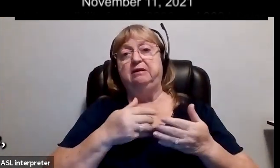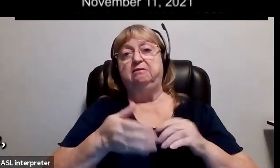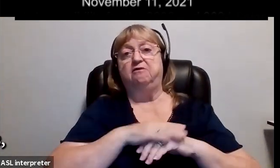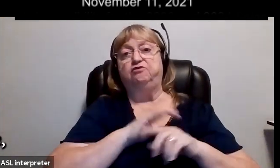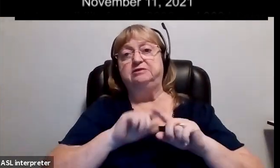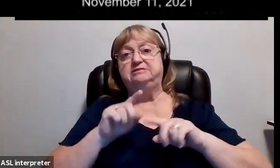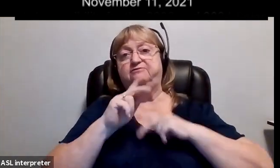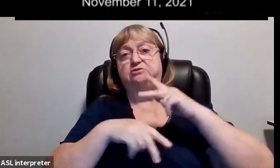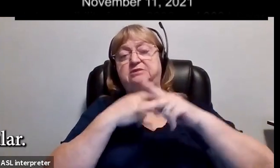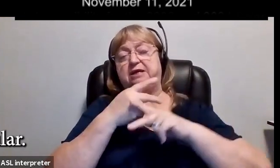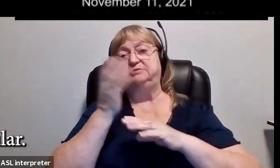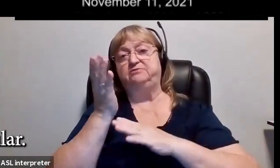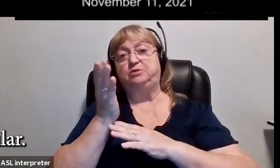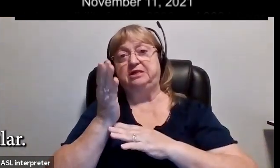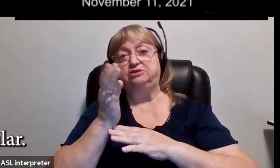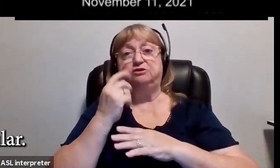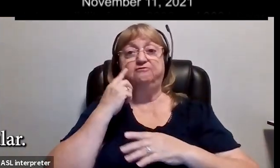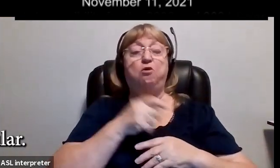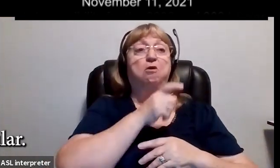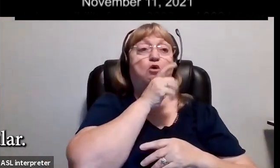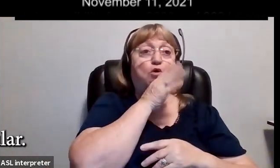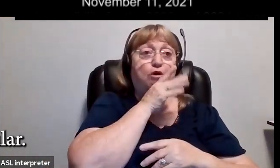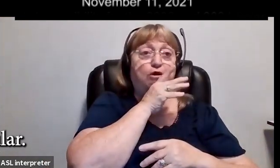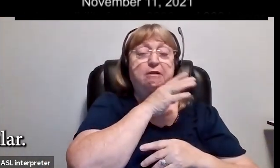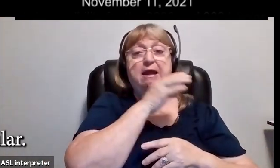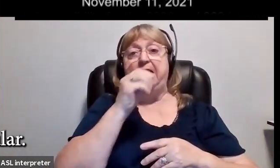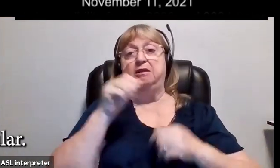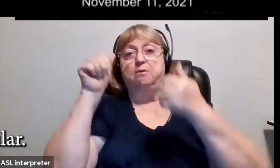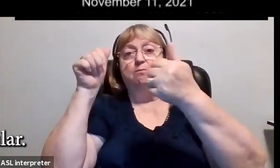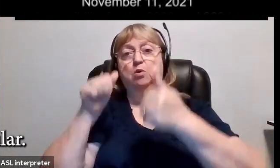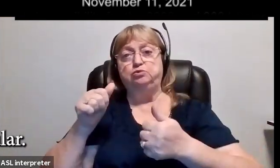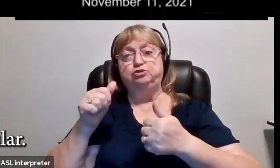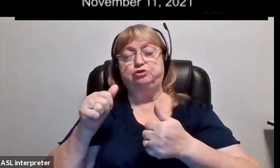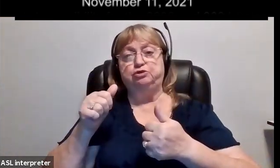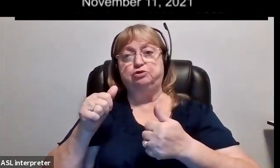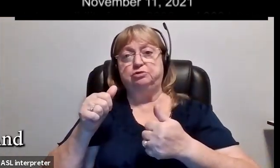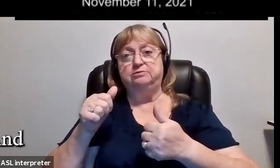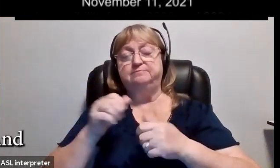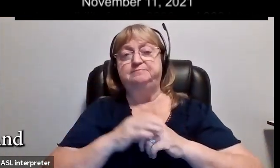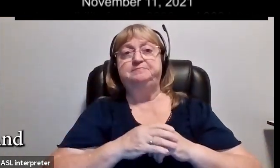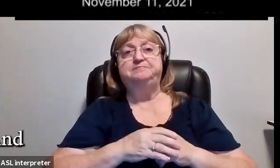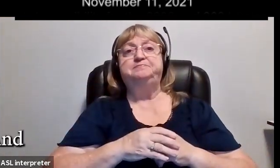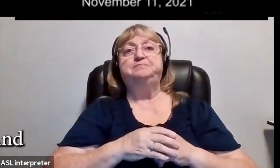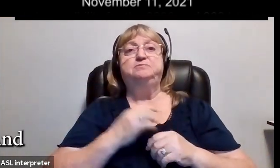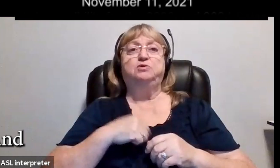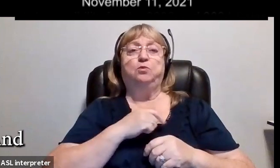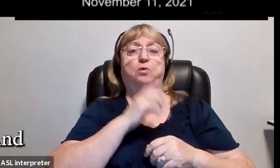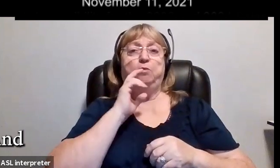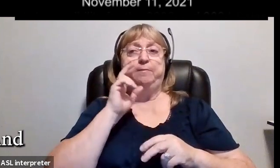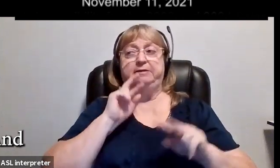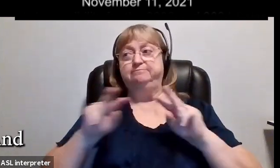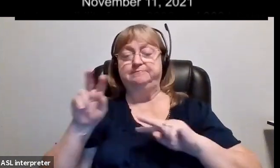of presentations, oral sessions and poster presentations in particular. So we'll be taking a look at